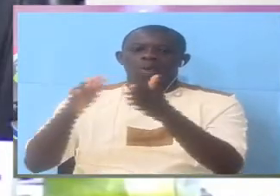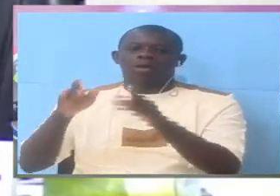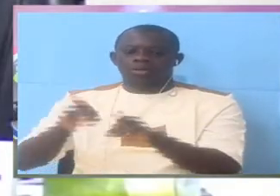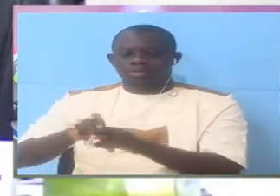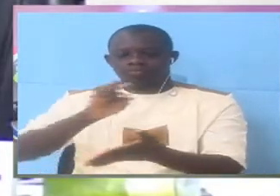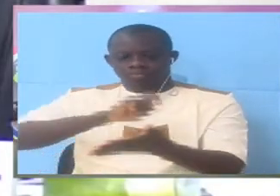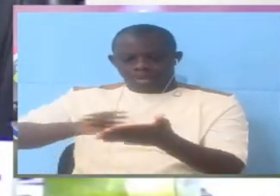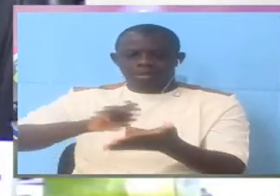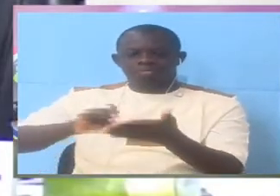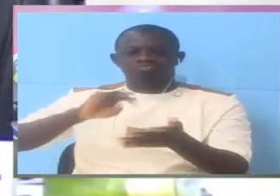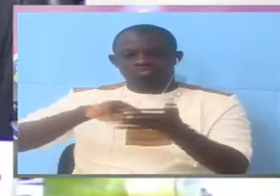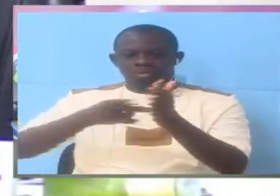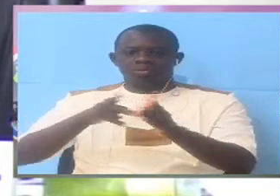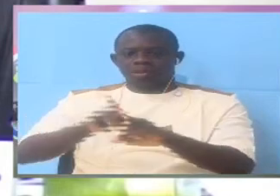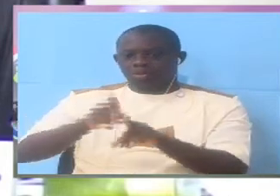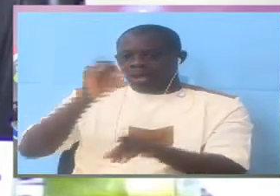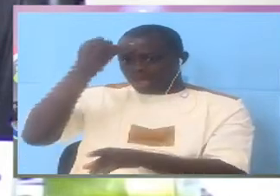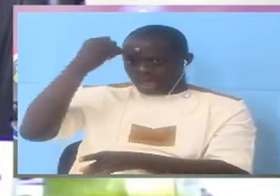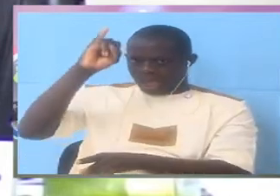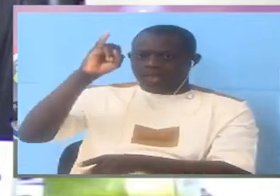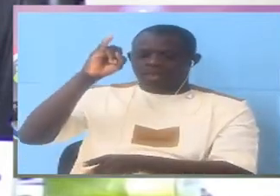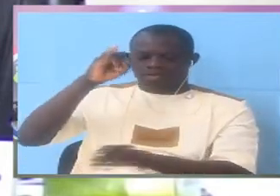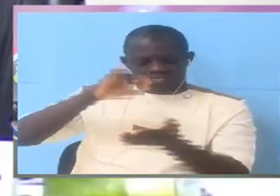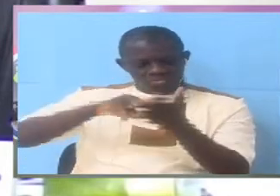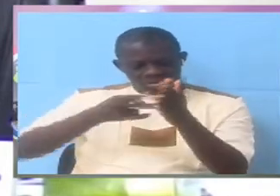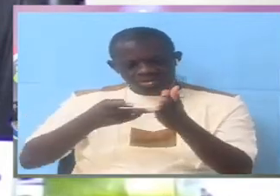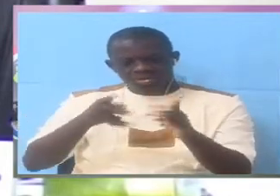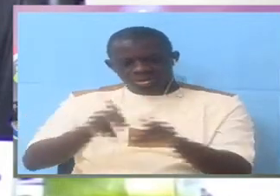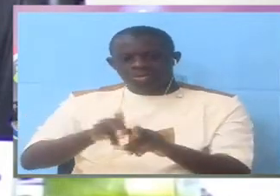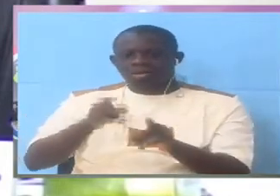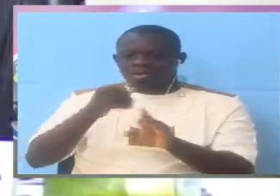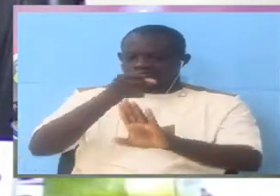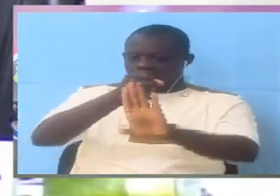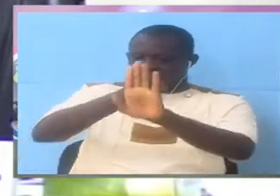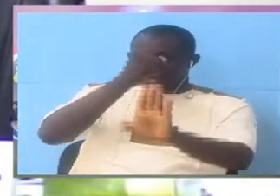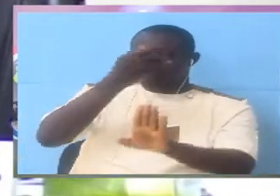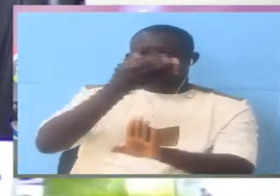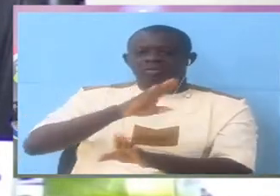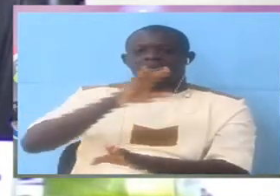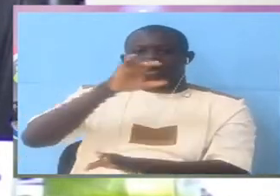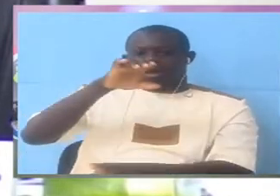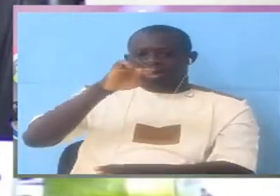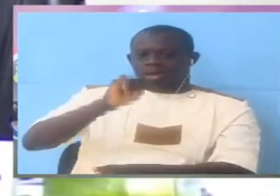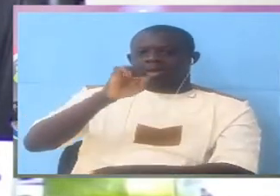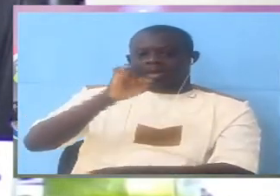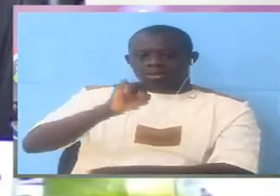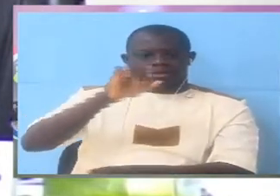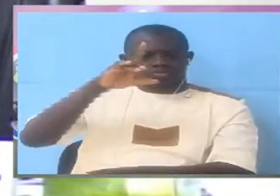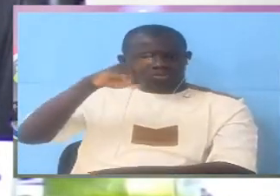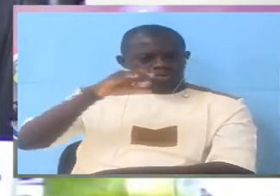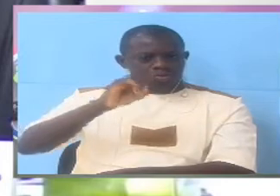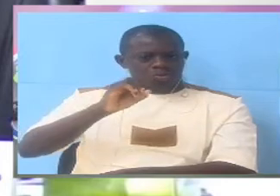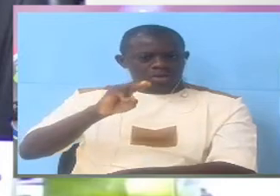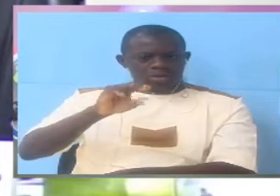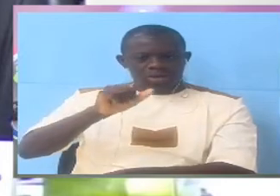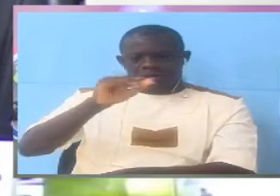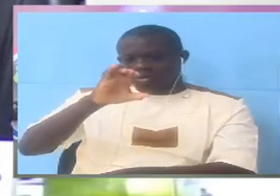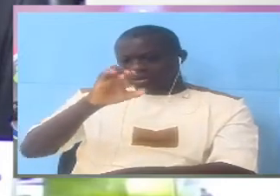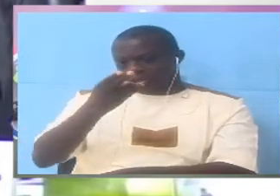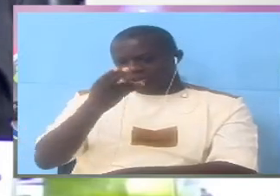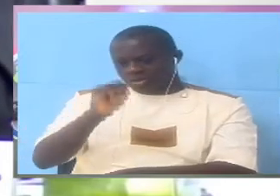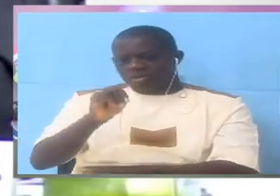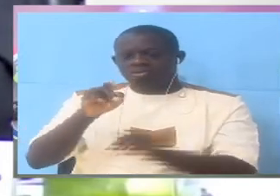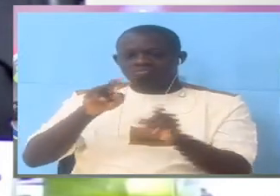to suggest that counter-espionage nyala ya safi nyame ngai ni tandiji alafta atandile je ko counter